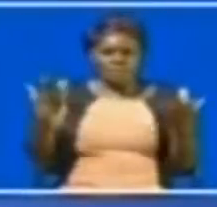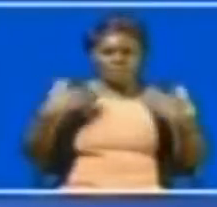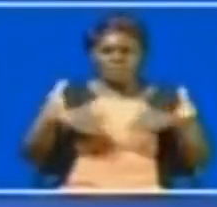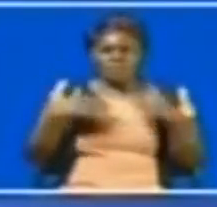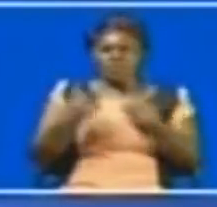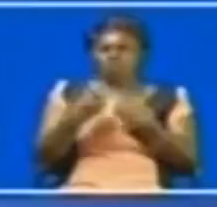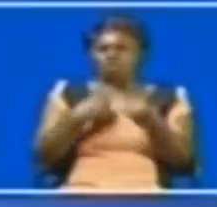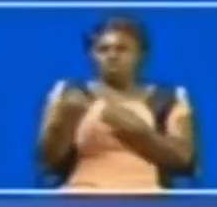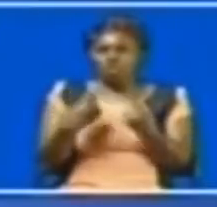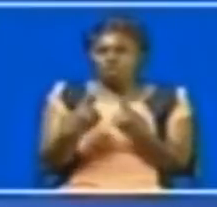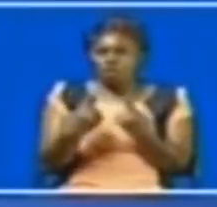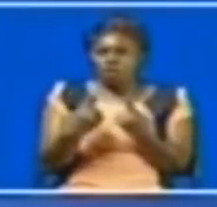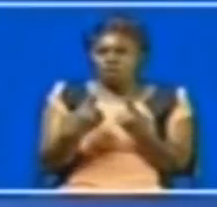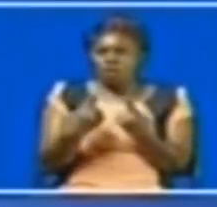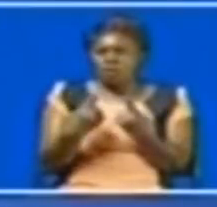about